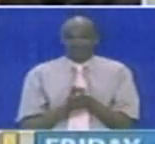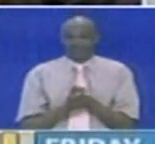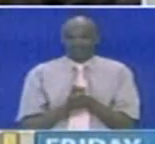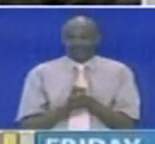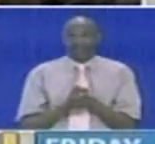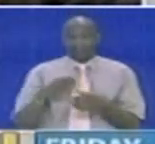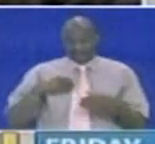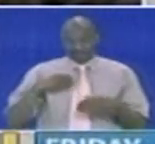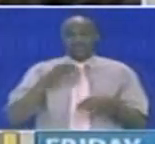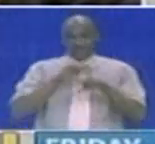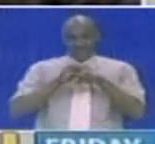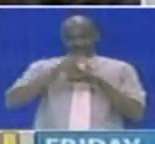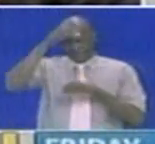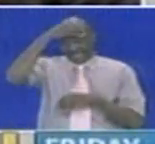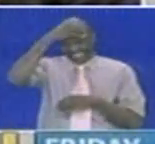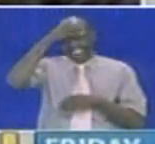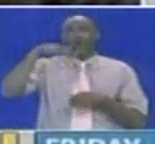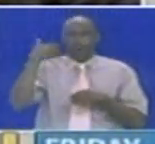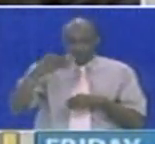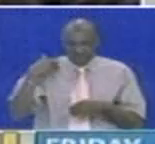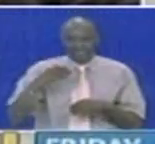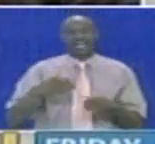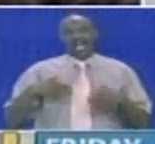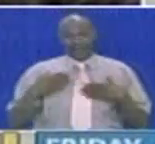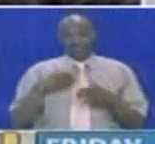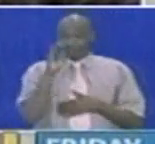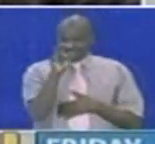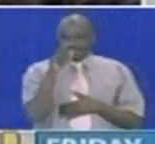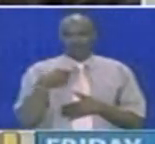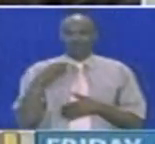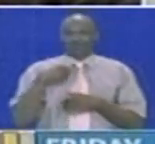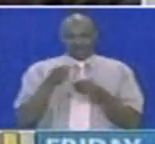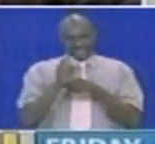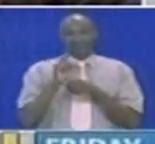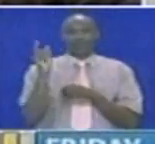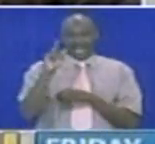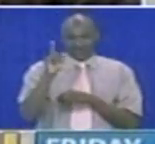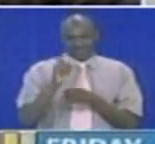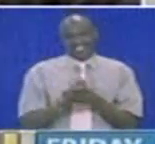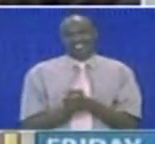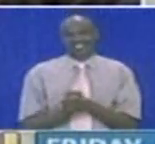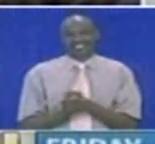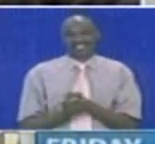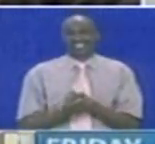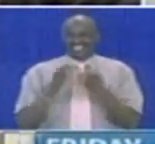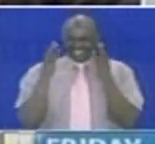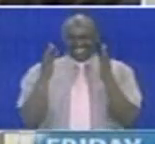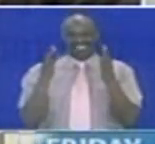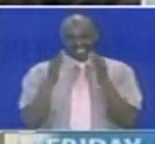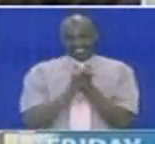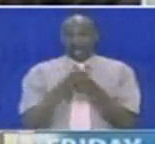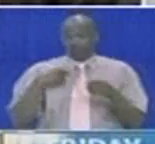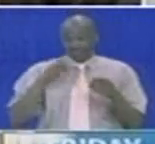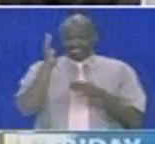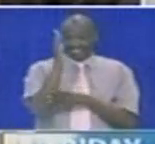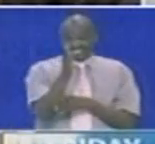I'm doing good, Betty. It's always great for me to see you from the capital city. Great, Willis. Let's get